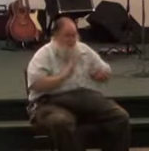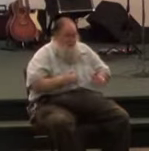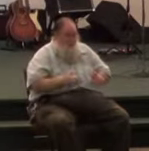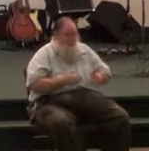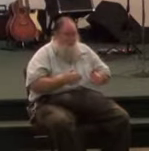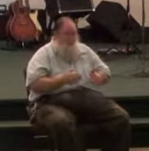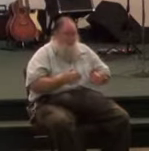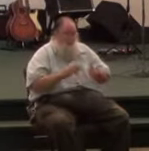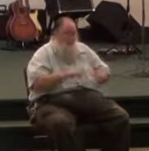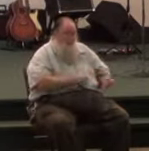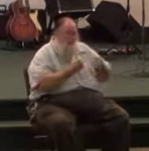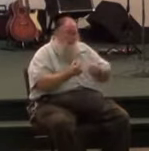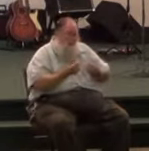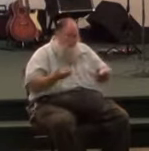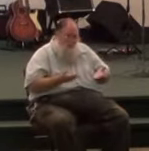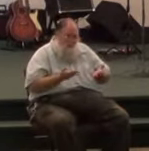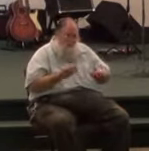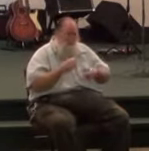There's strength in this room.